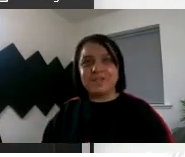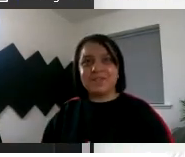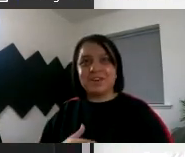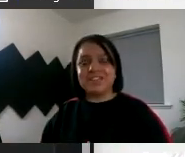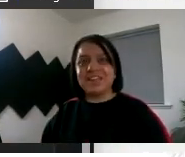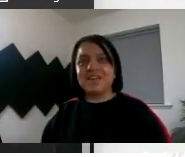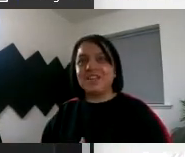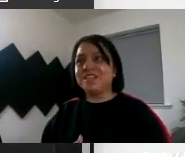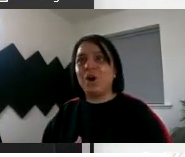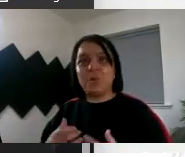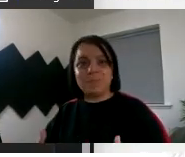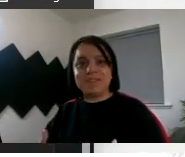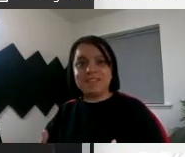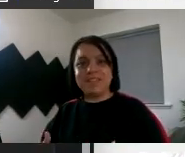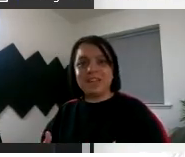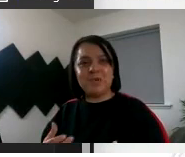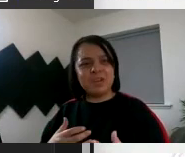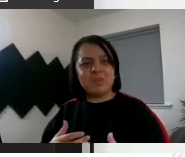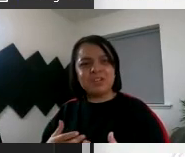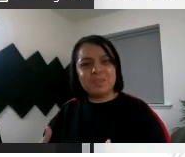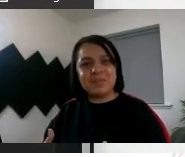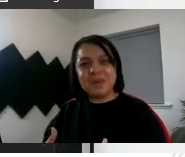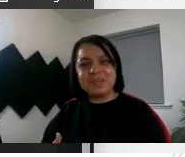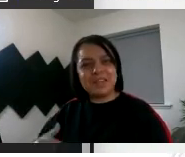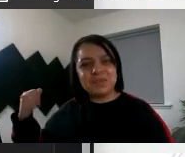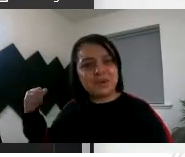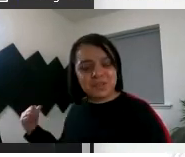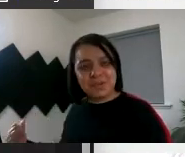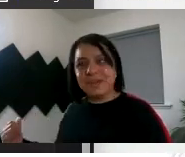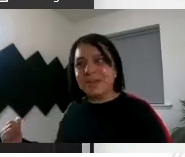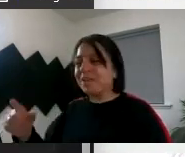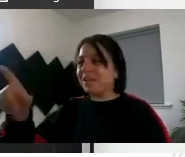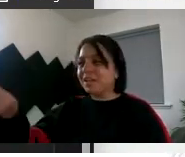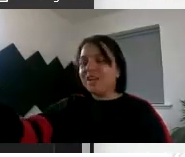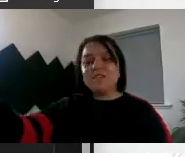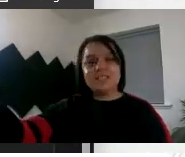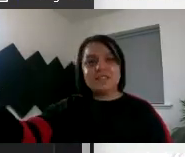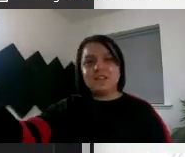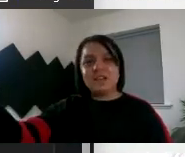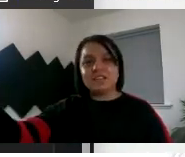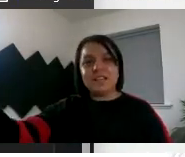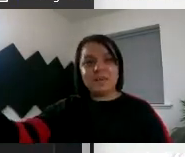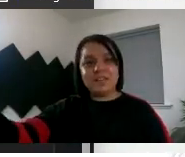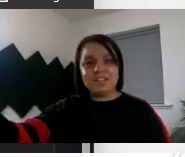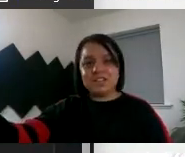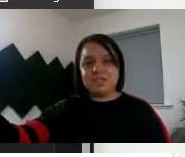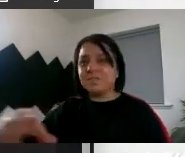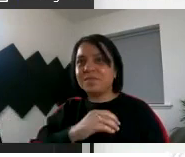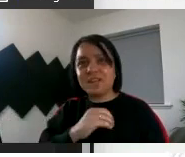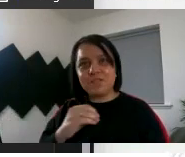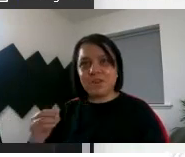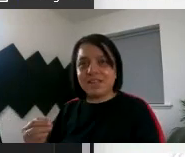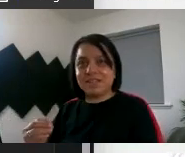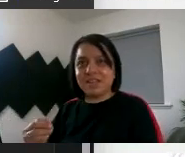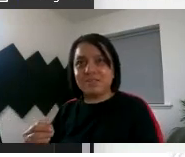out of the Scottish saying when they say, oh, wee bit. We're like, what you mean, wee bit? That's going to the toilet. Even I'll send the messages.